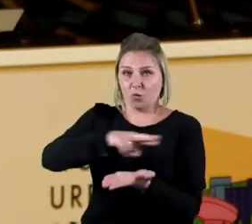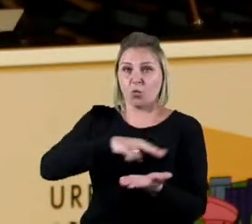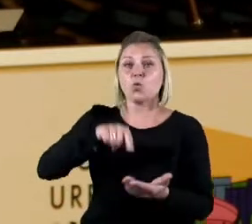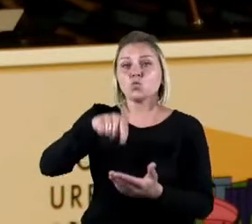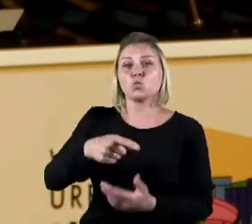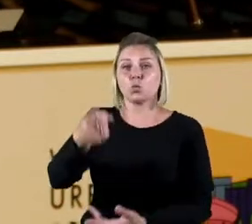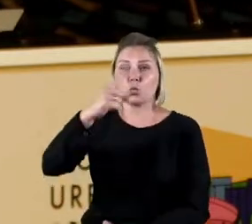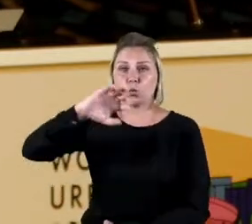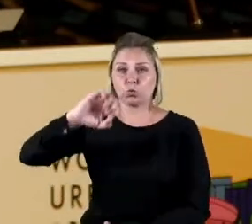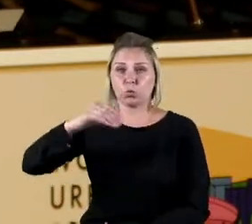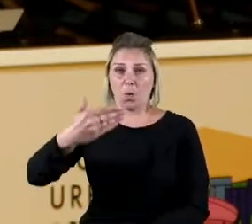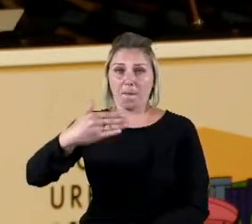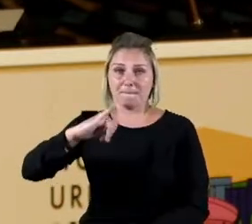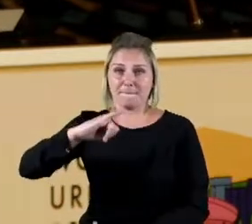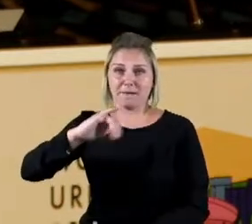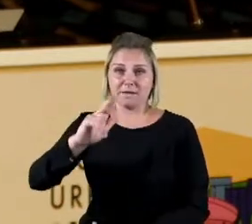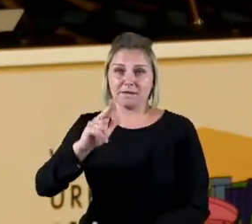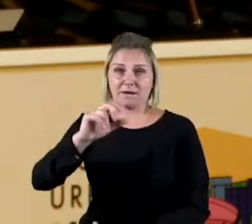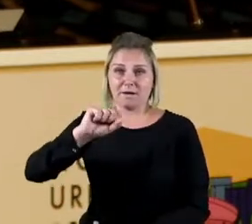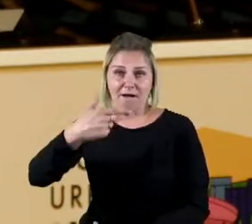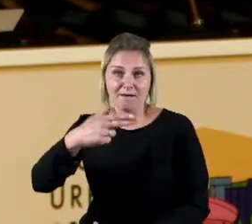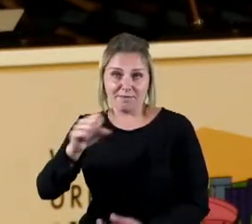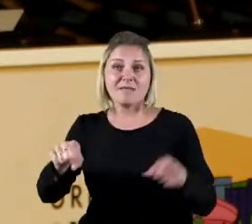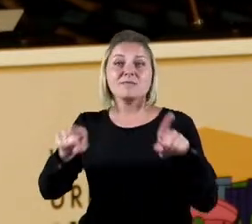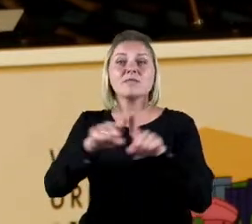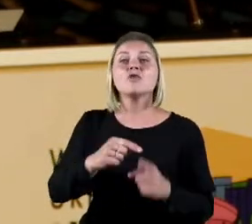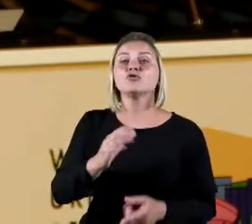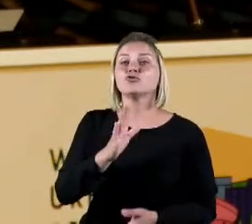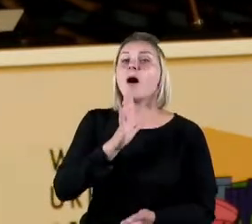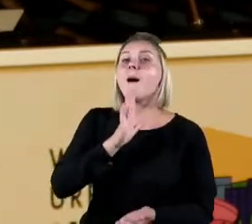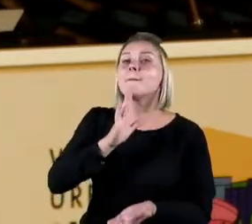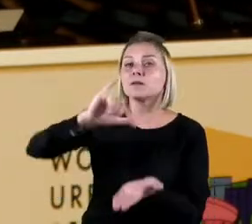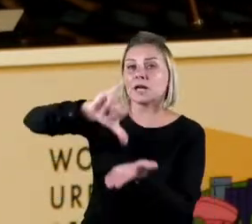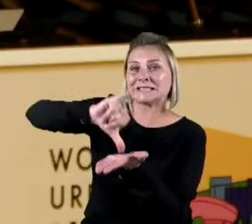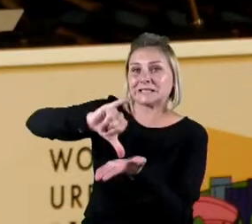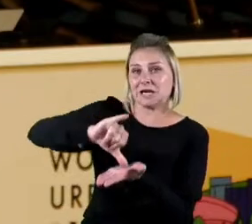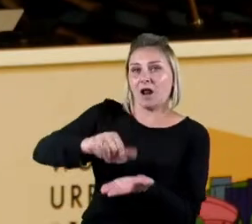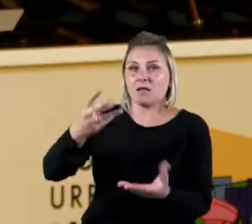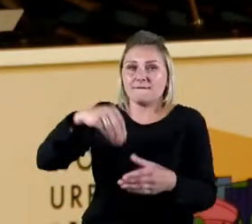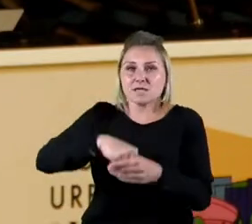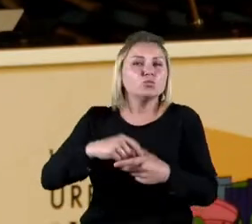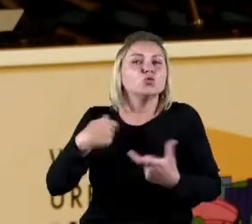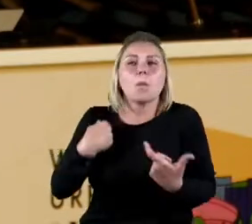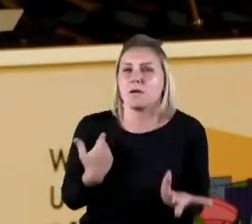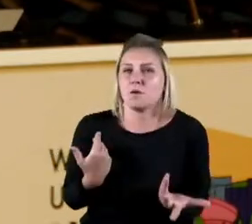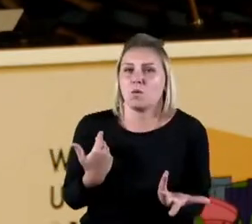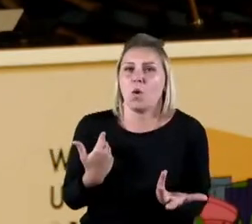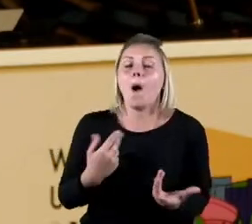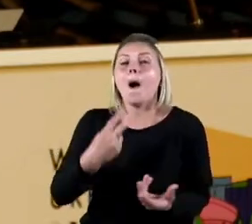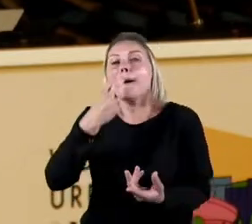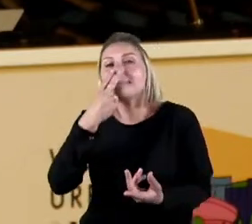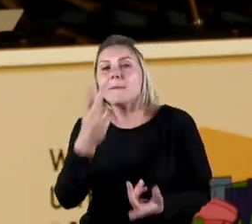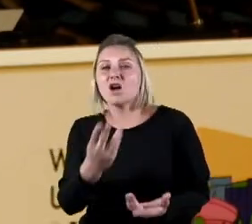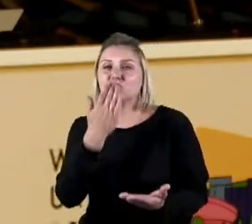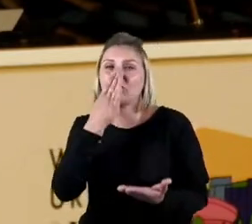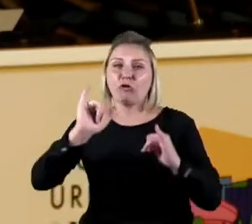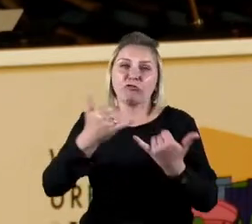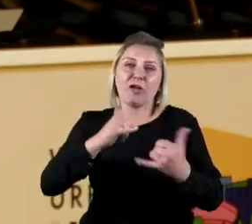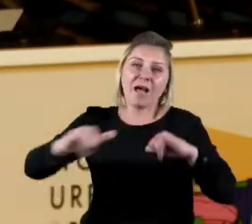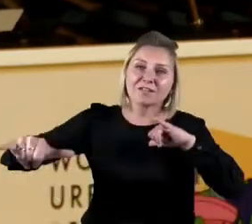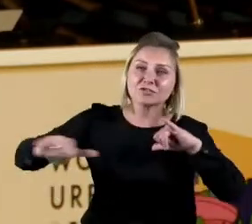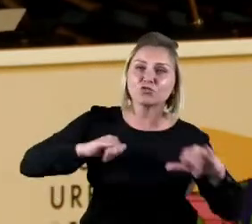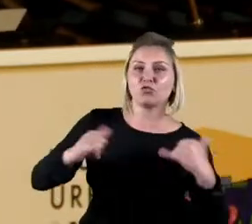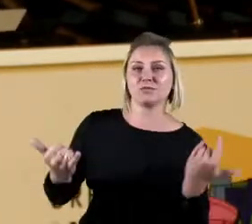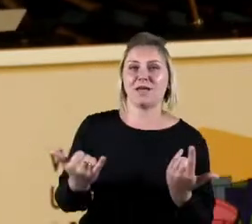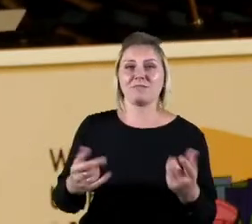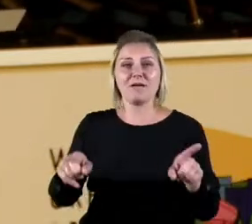looks at risk management as well as a gender perspective. Out of that, we